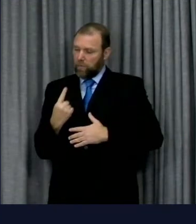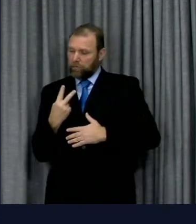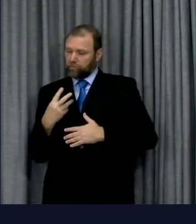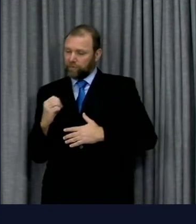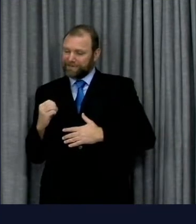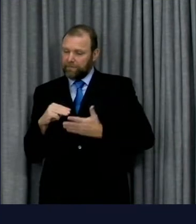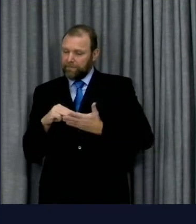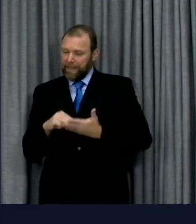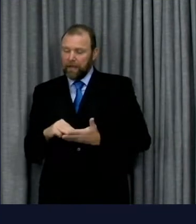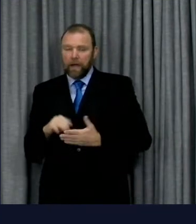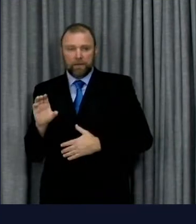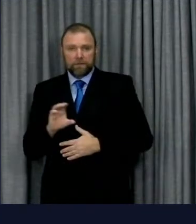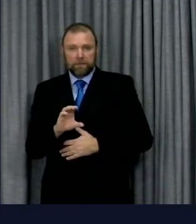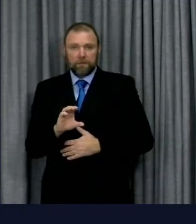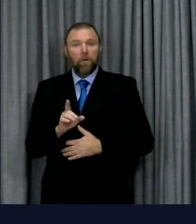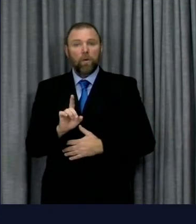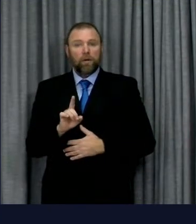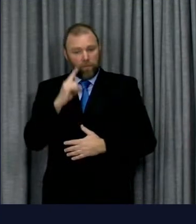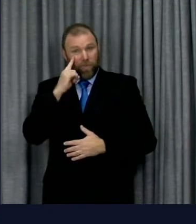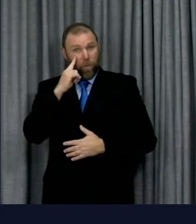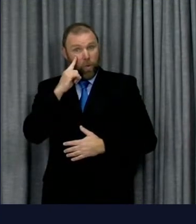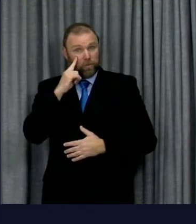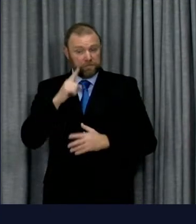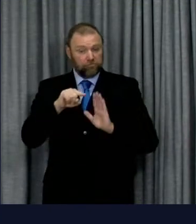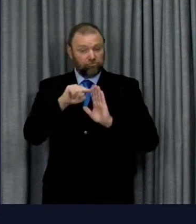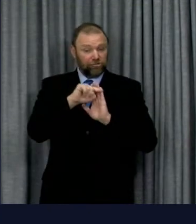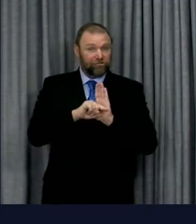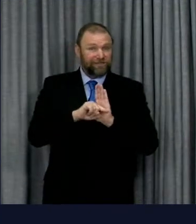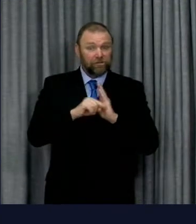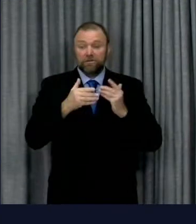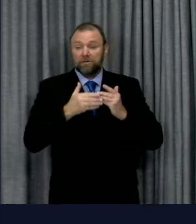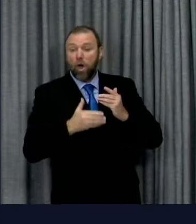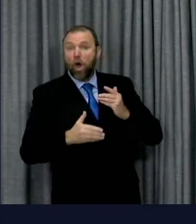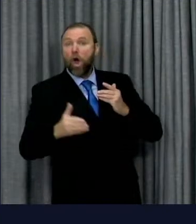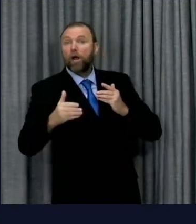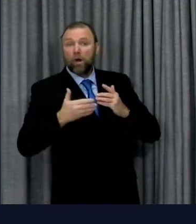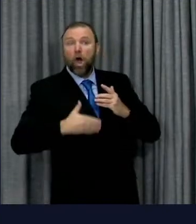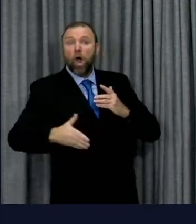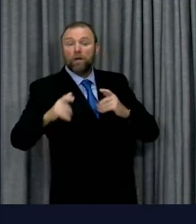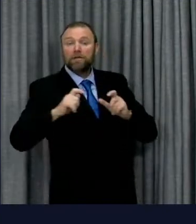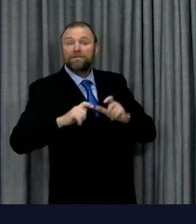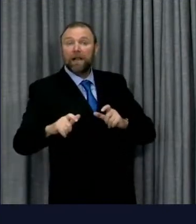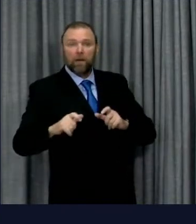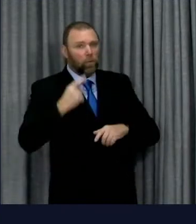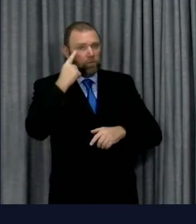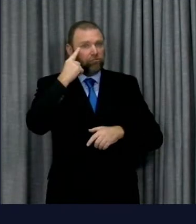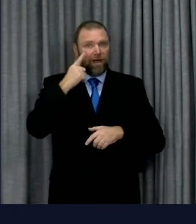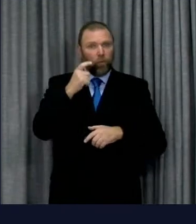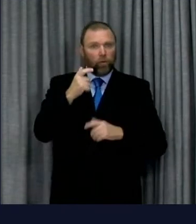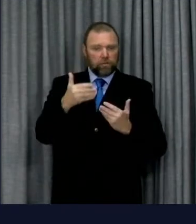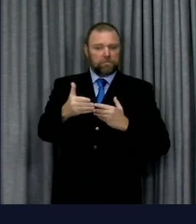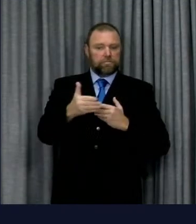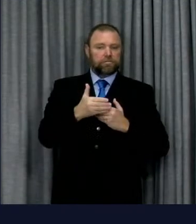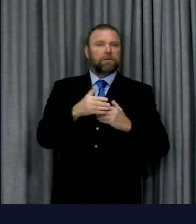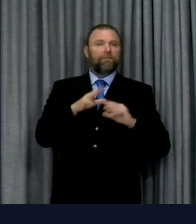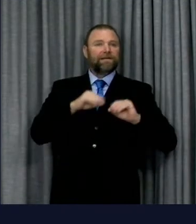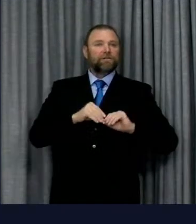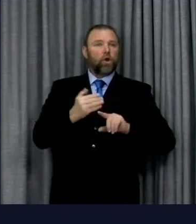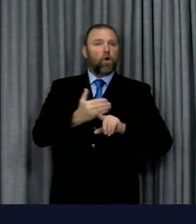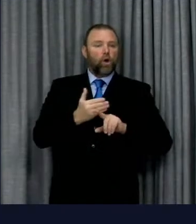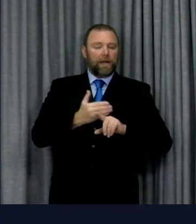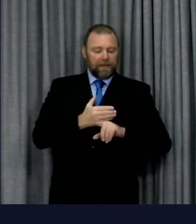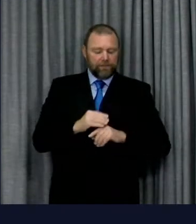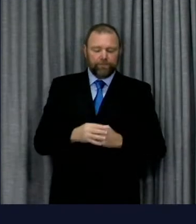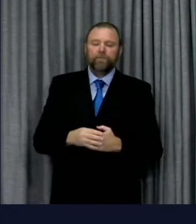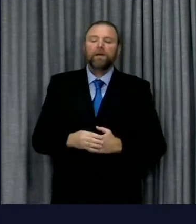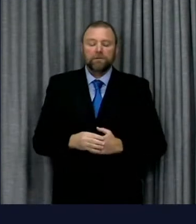was on the basis that these restrictions would go on for longer. We didn't realise that we'd be in the position we're in of being able to lift them when we can,